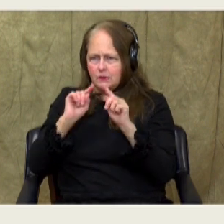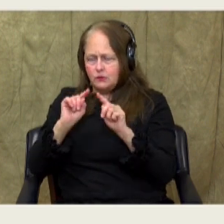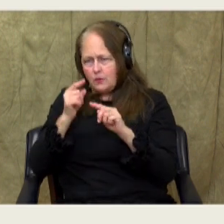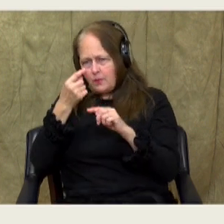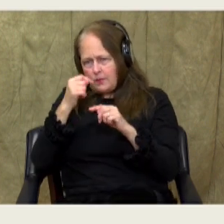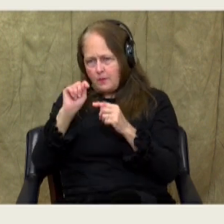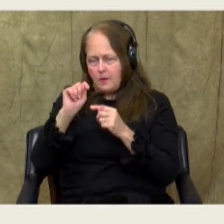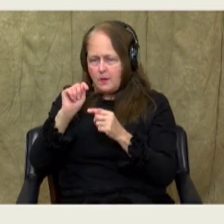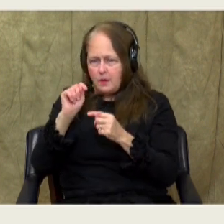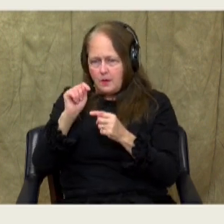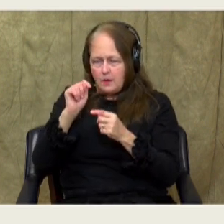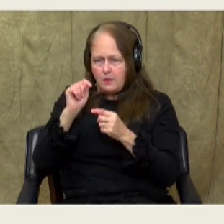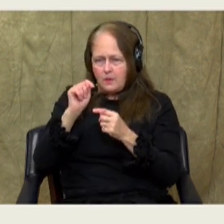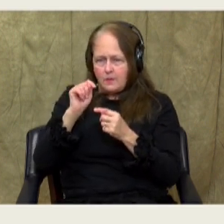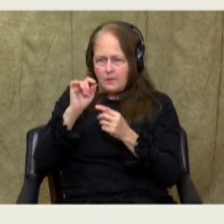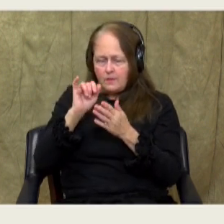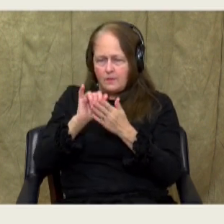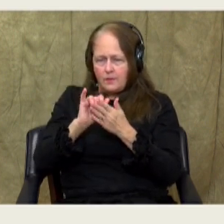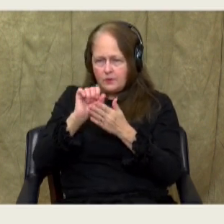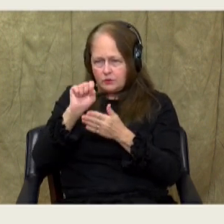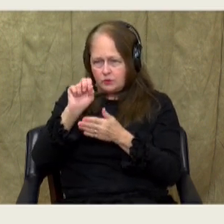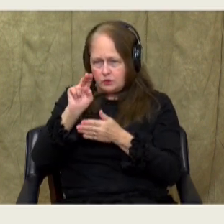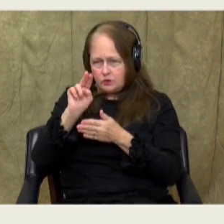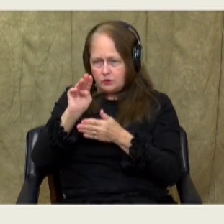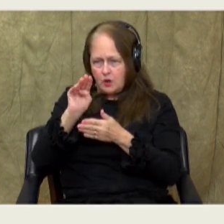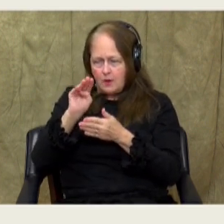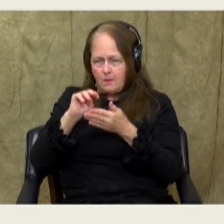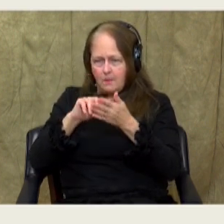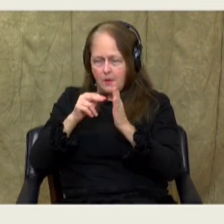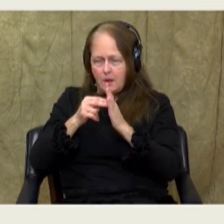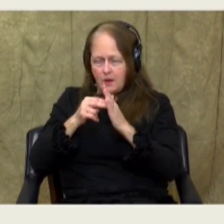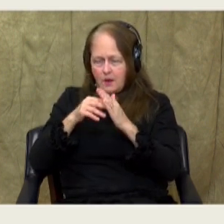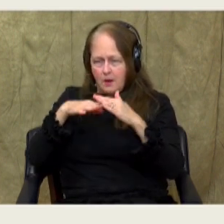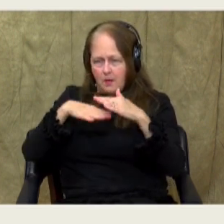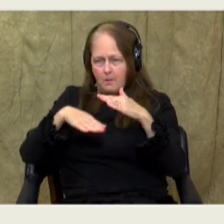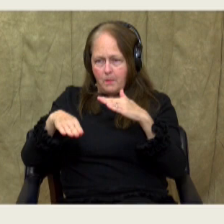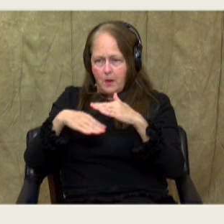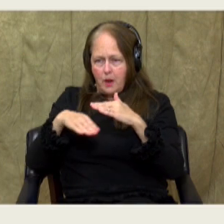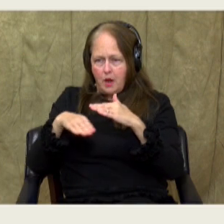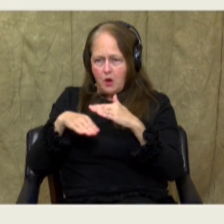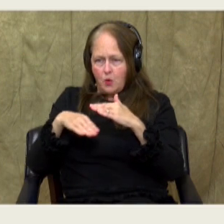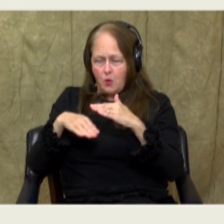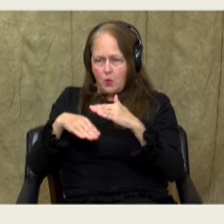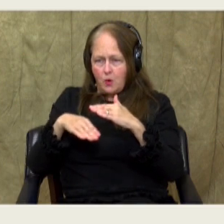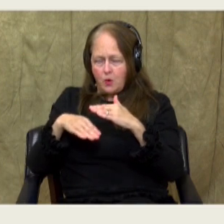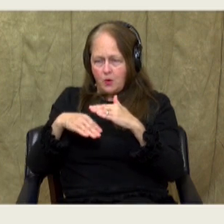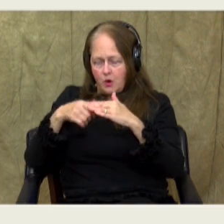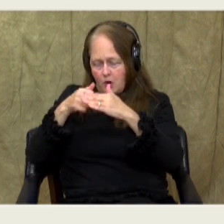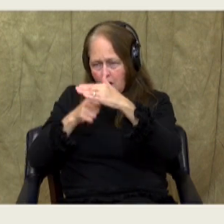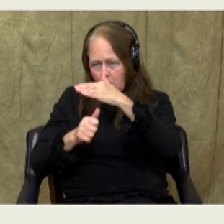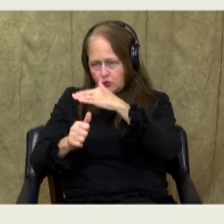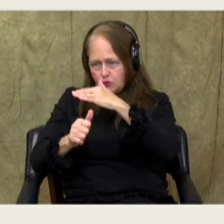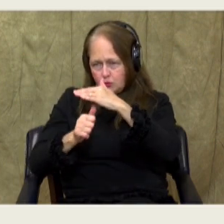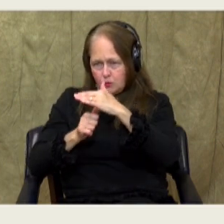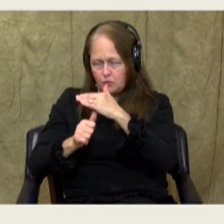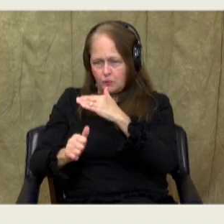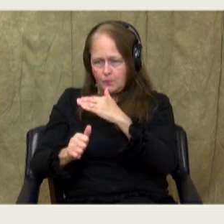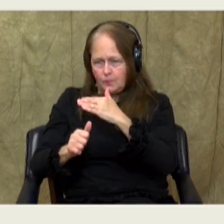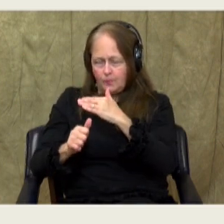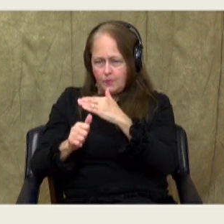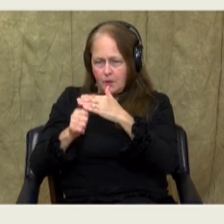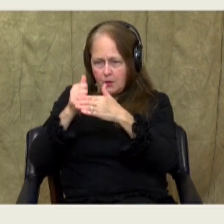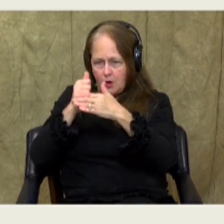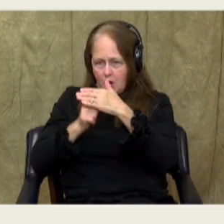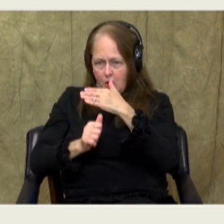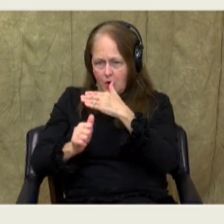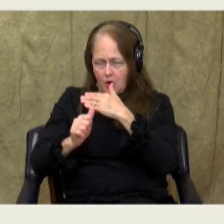is the prefix sub means below. It's a Latin word for below or under. So literally we're saying